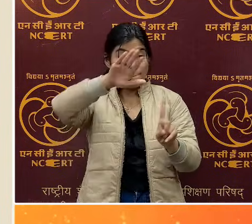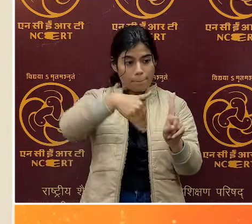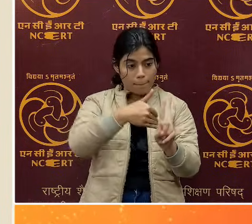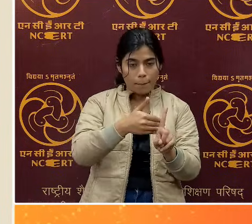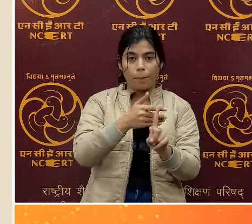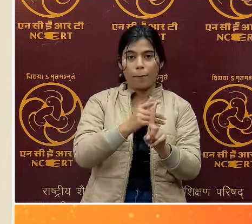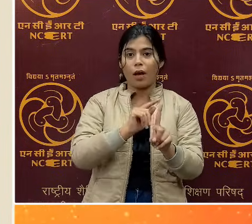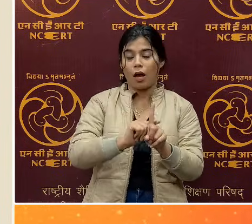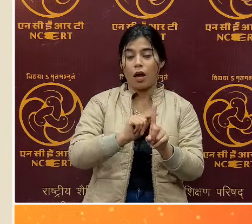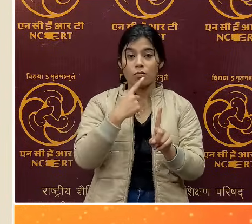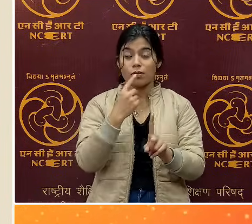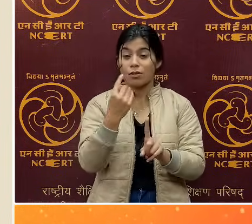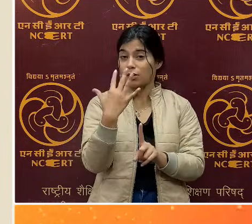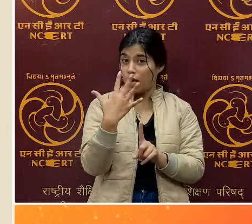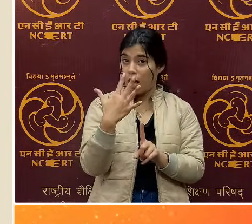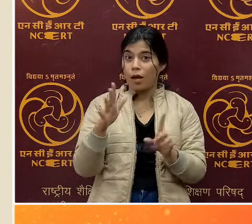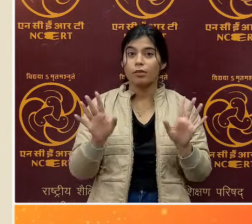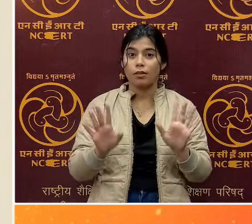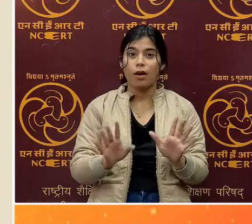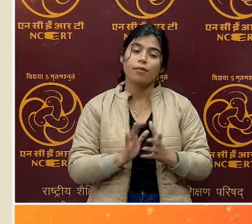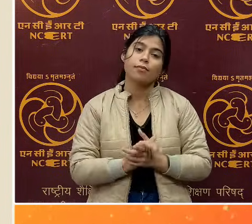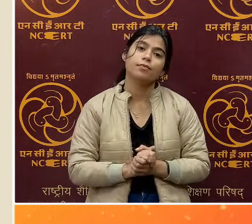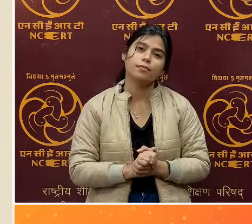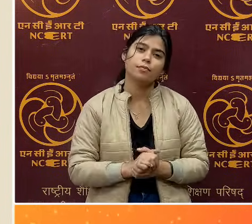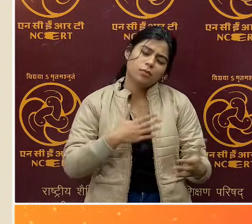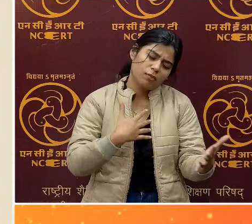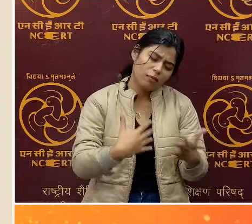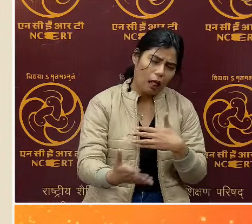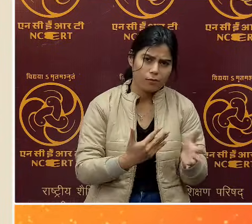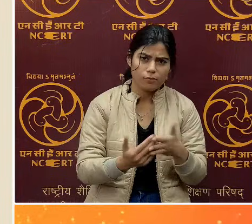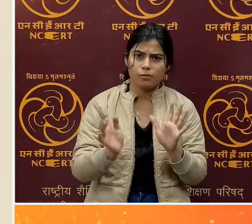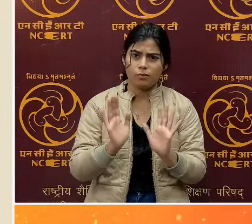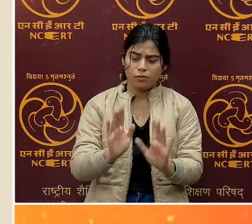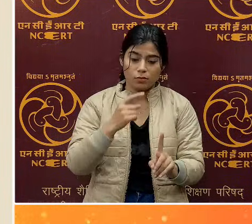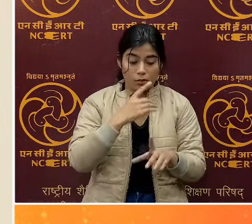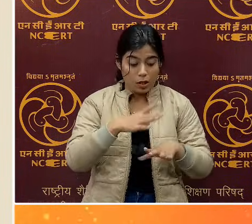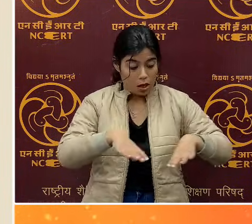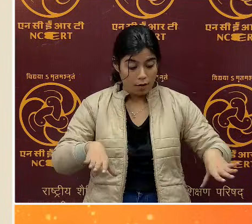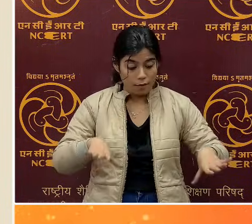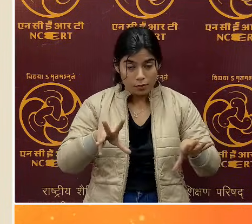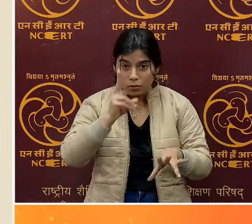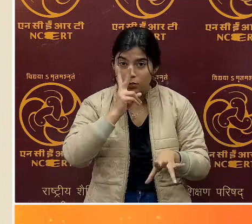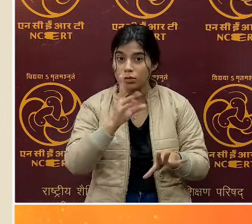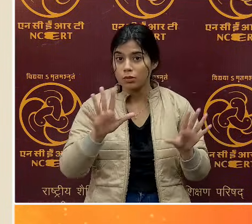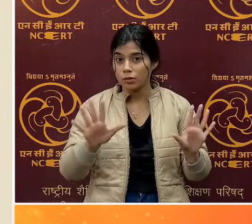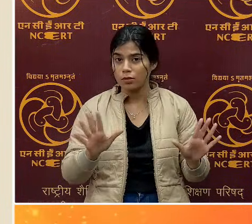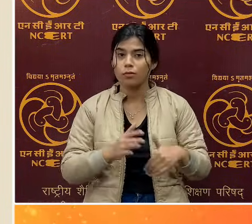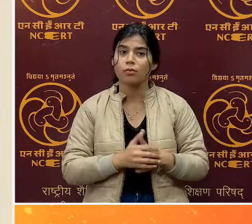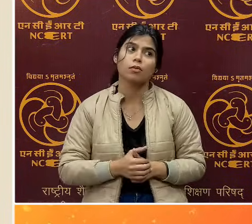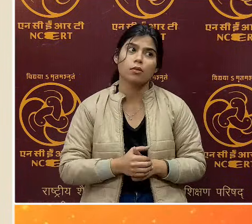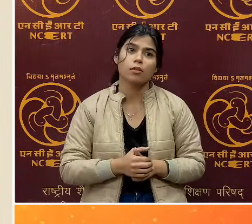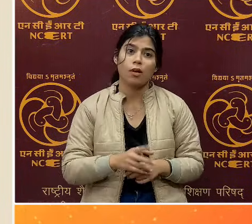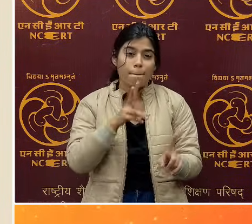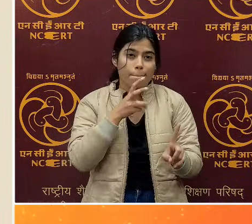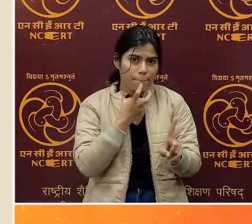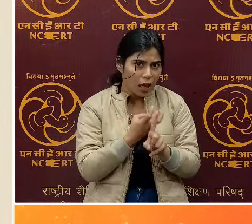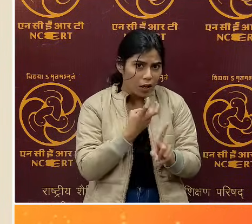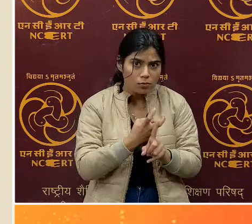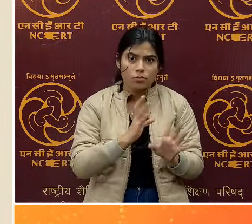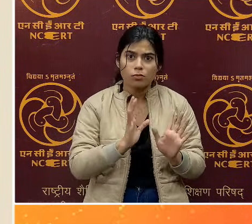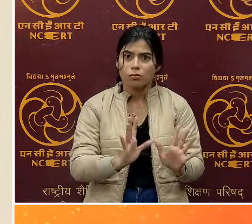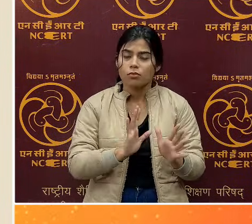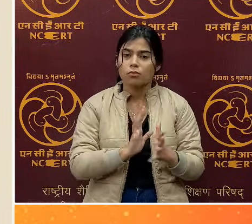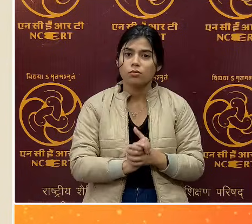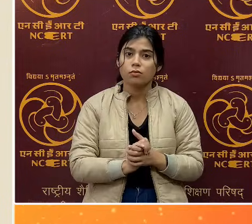have shiny surface. Also, any polished surface if you see, let it be metal plate,